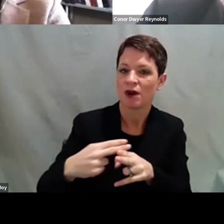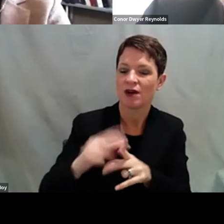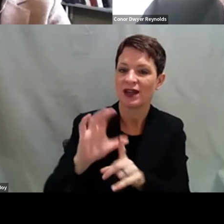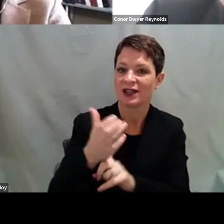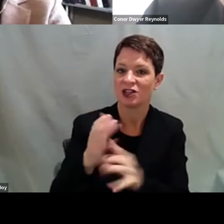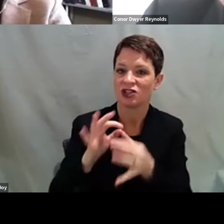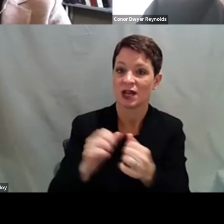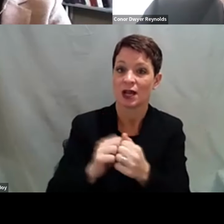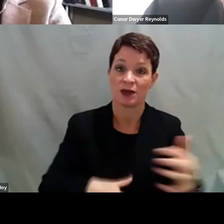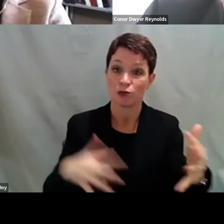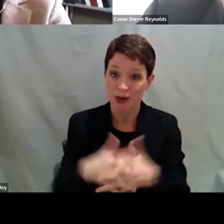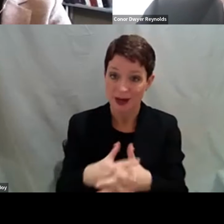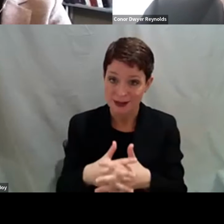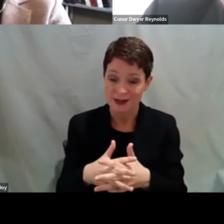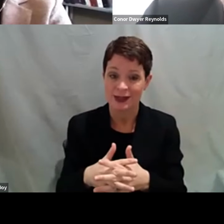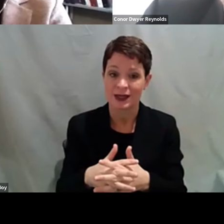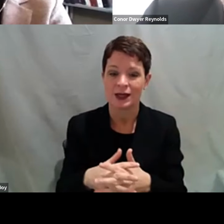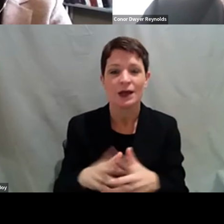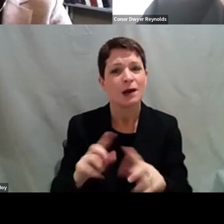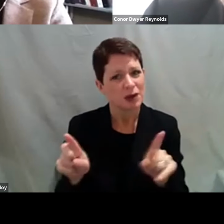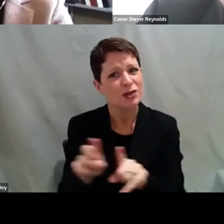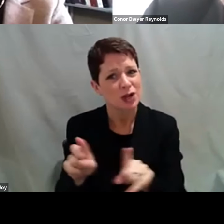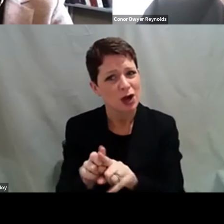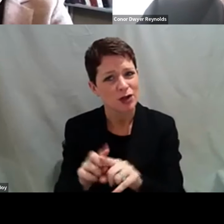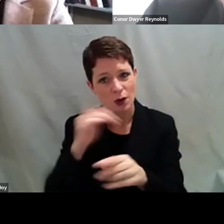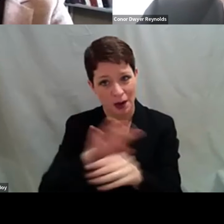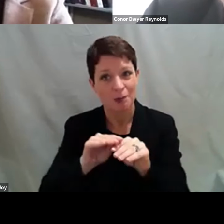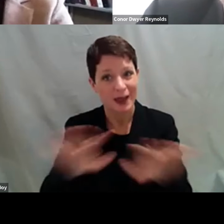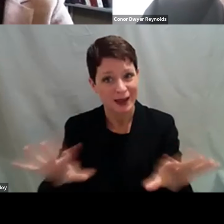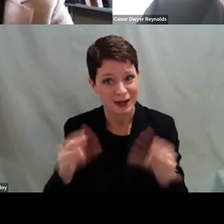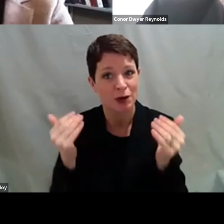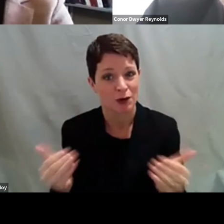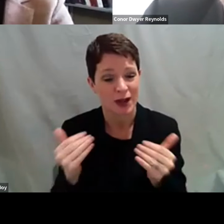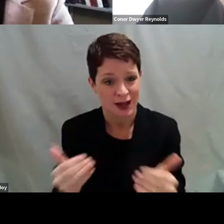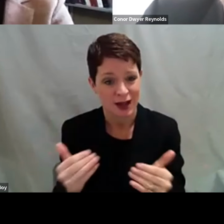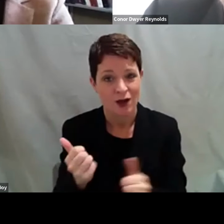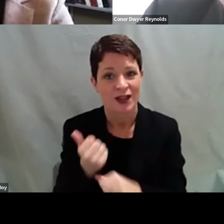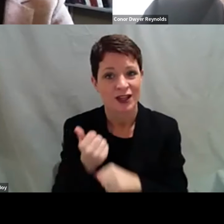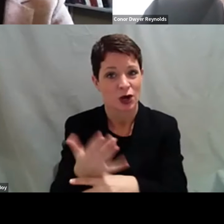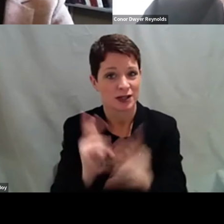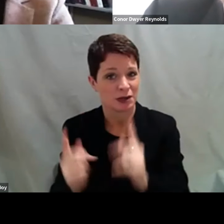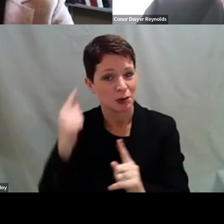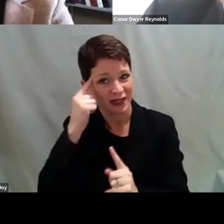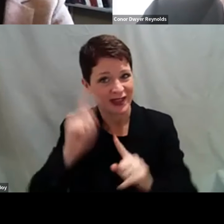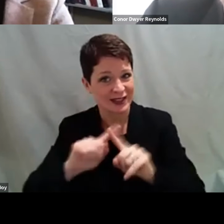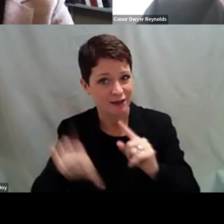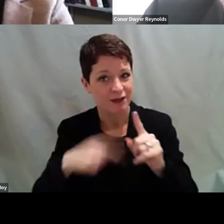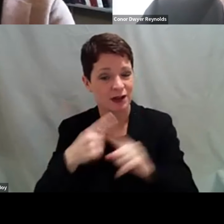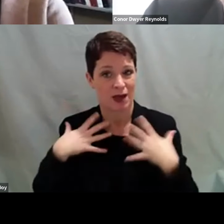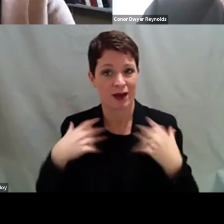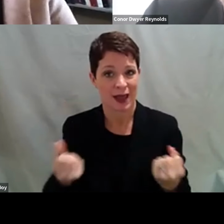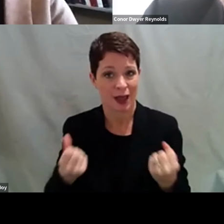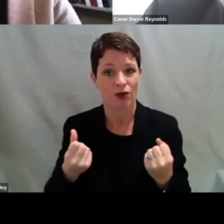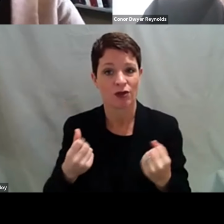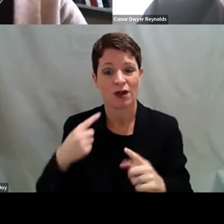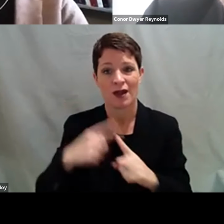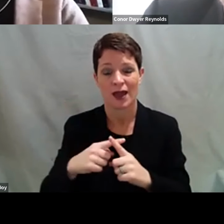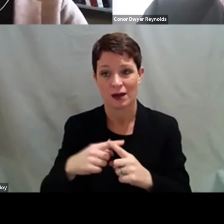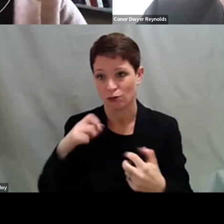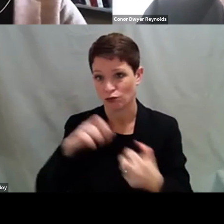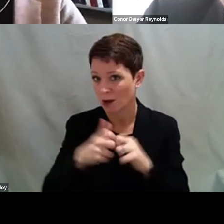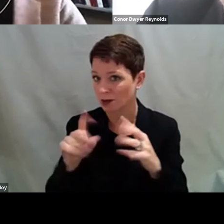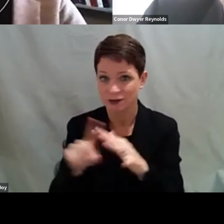to pregnancy, but there's also a pandemic that is helping people think differently about health conditions and